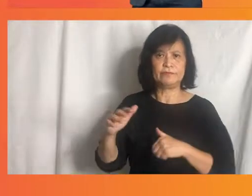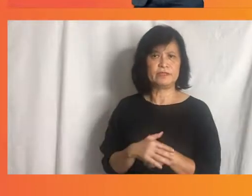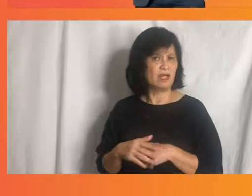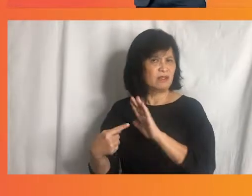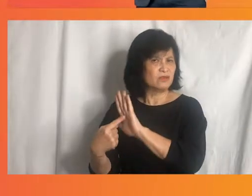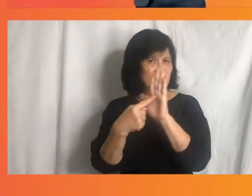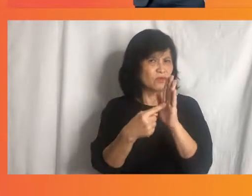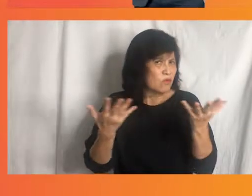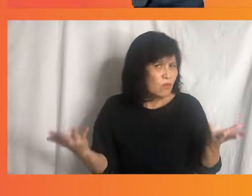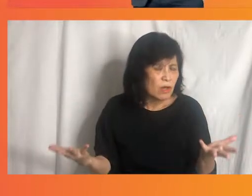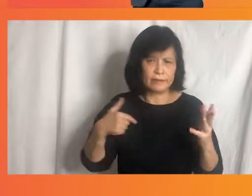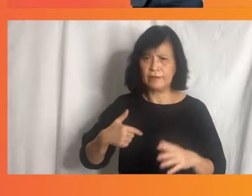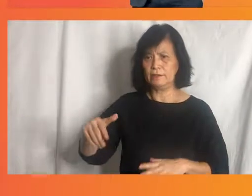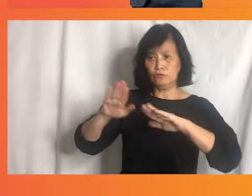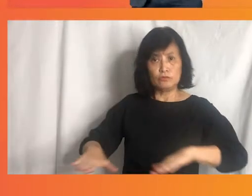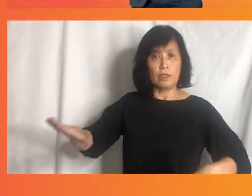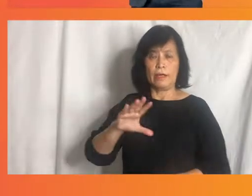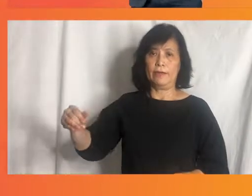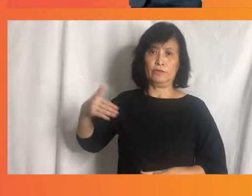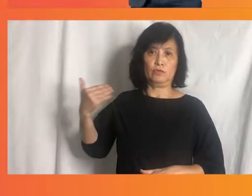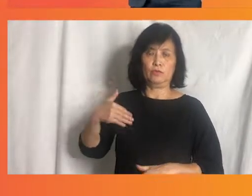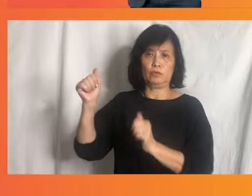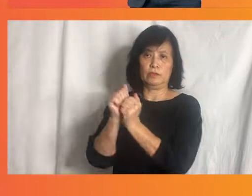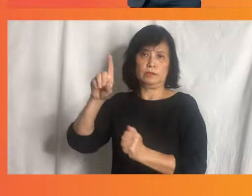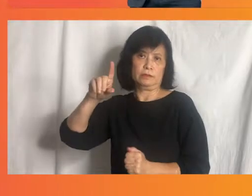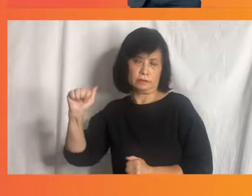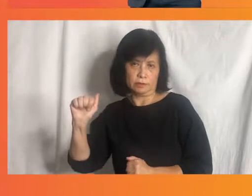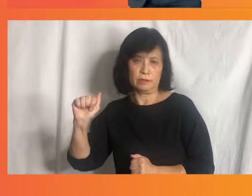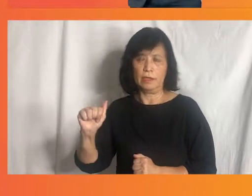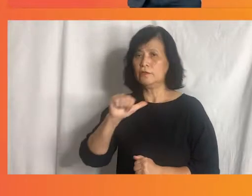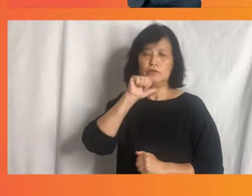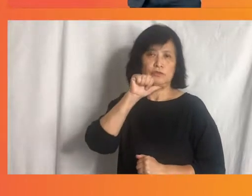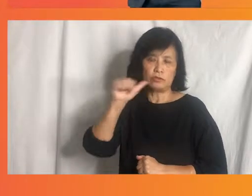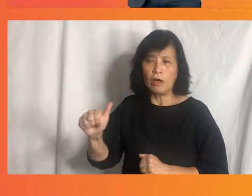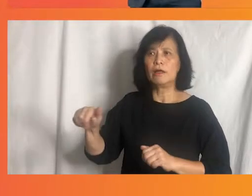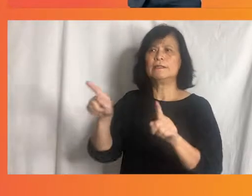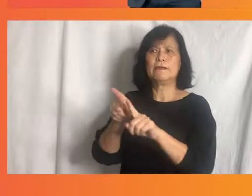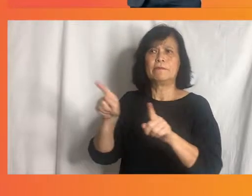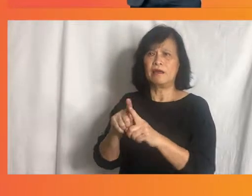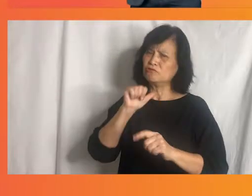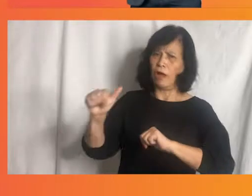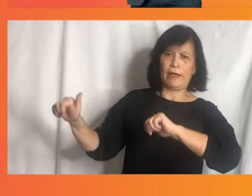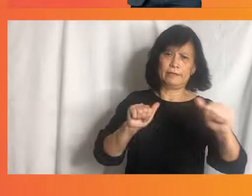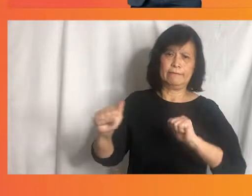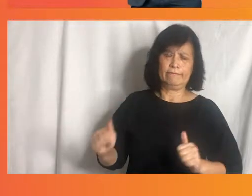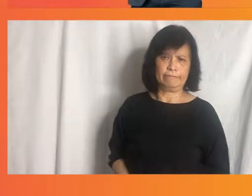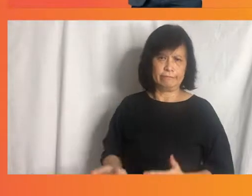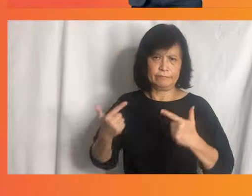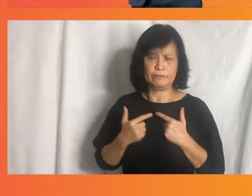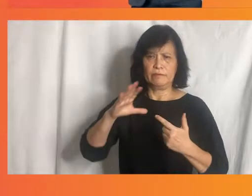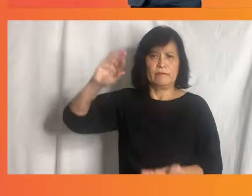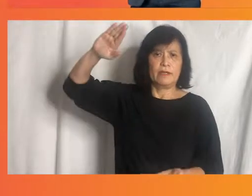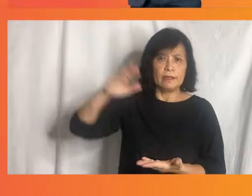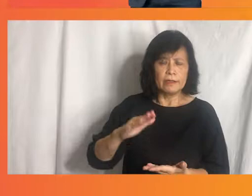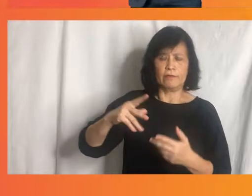is that children and youth with disabilities are not immune to the secular trends of inactive lifestyle, with reduction in